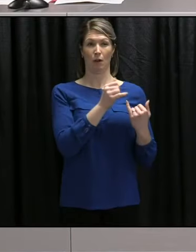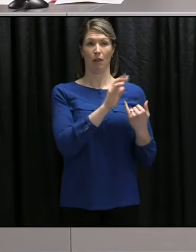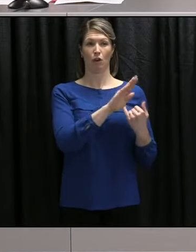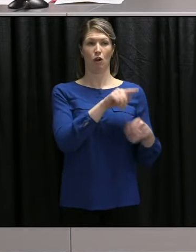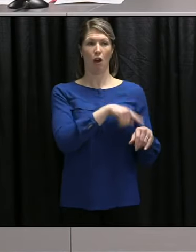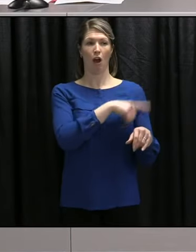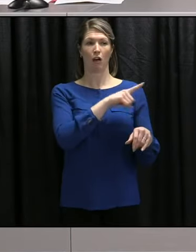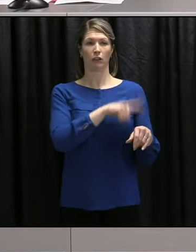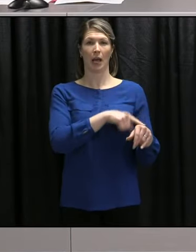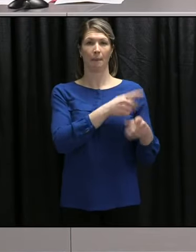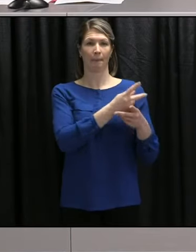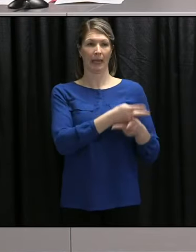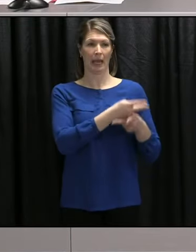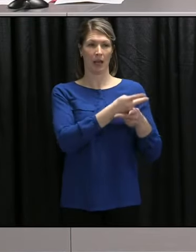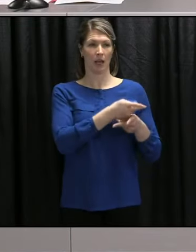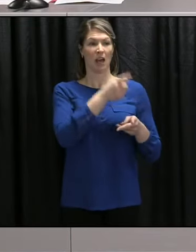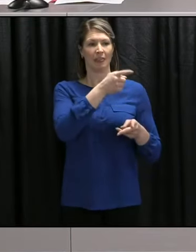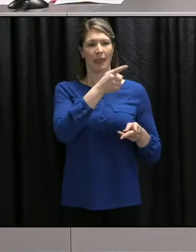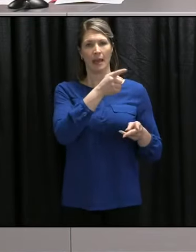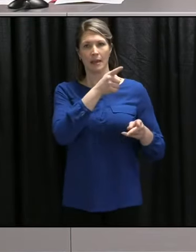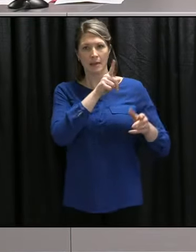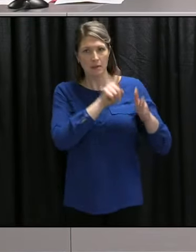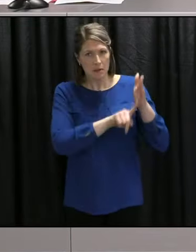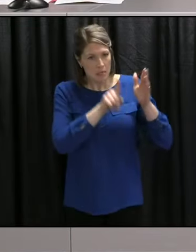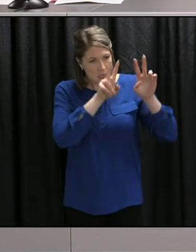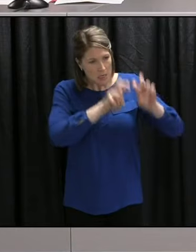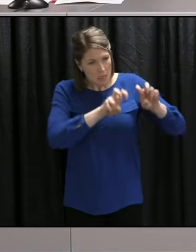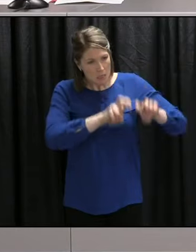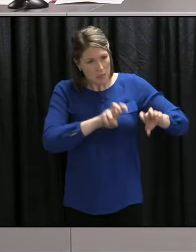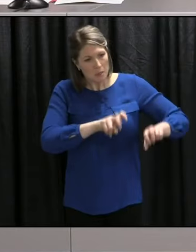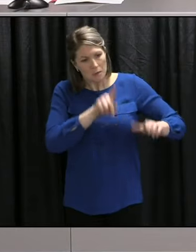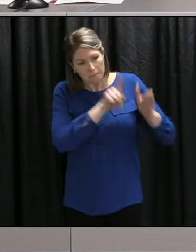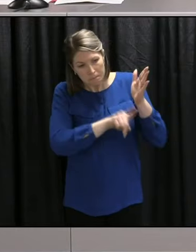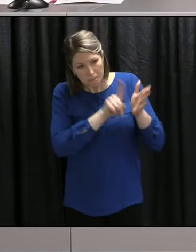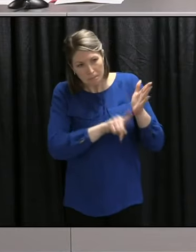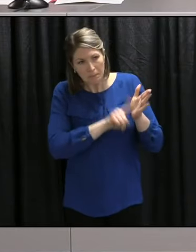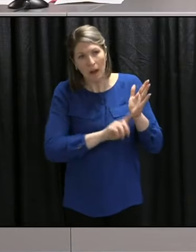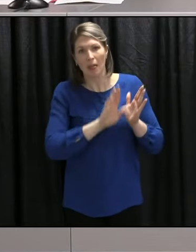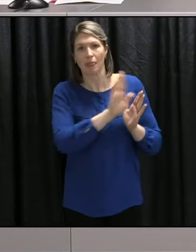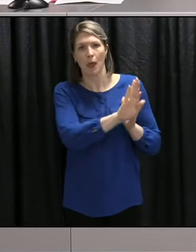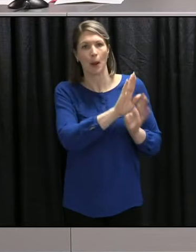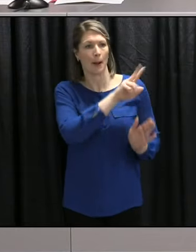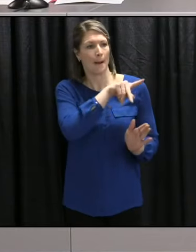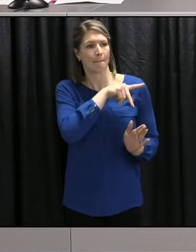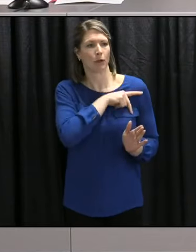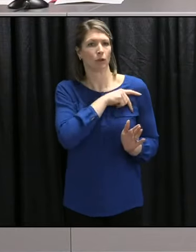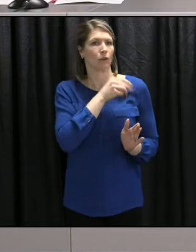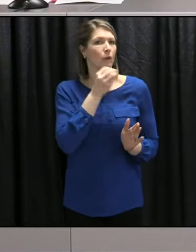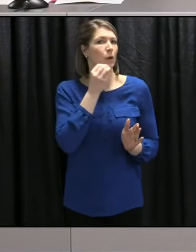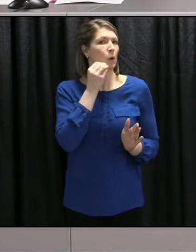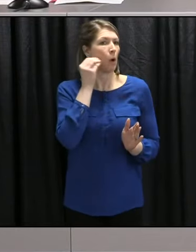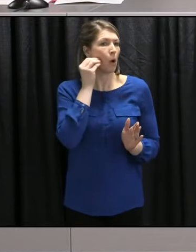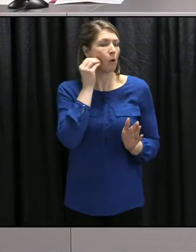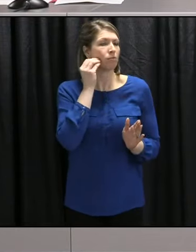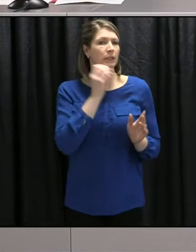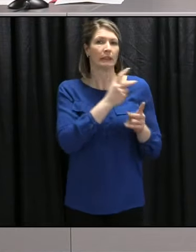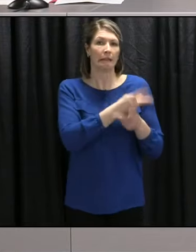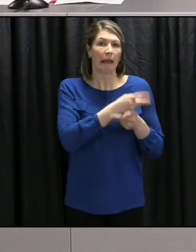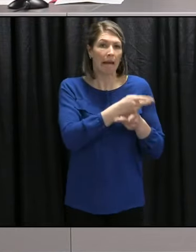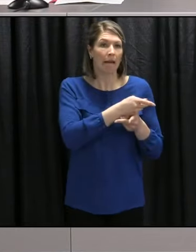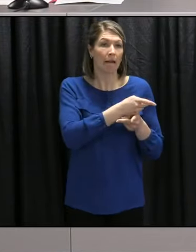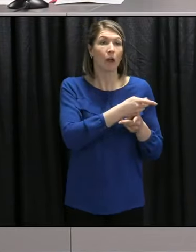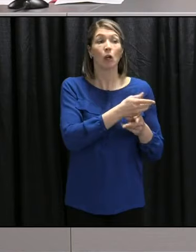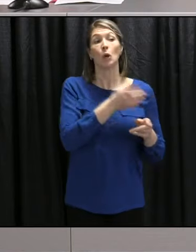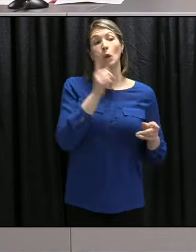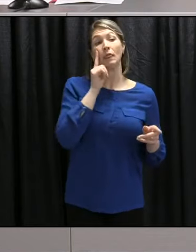ongoing basis. Can you give more details about the level of auditing and oversight in personal care homes and long-term care homes that are happening right